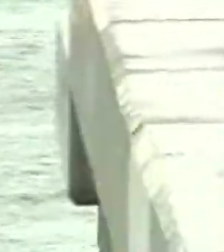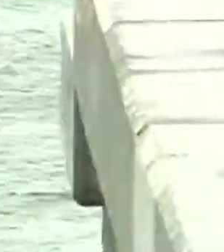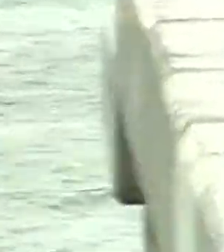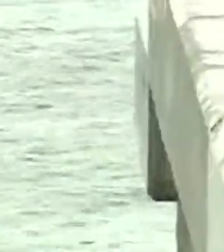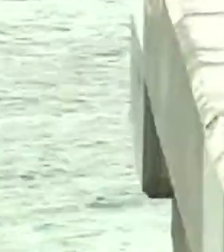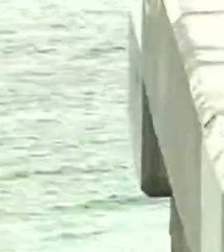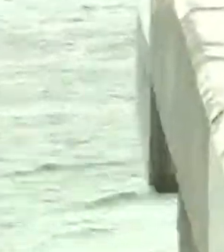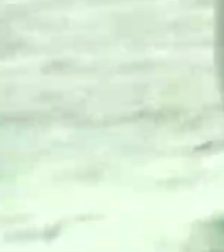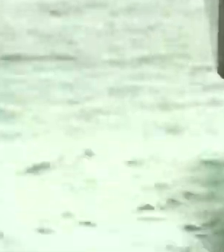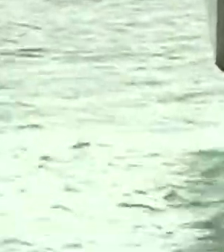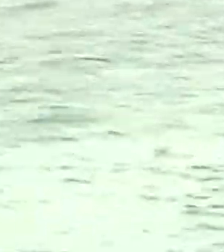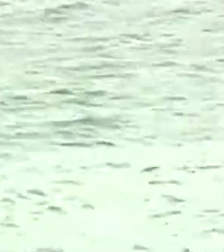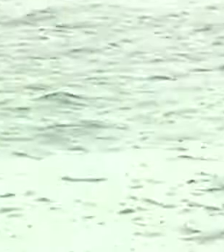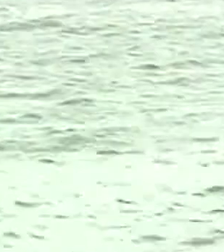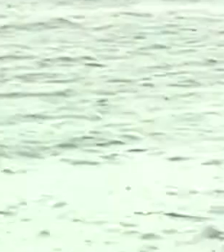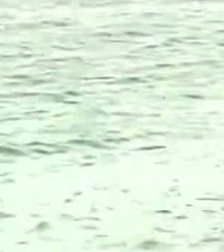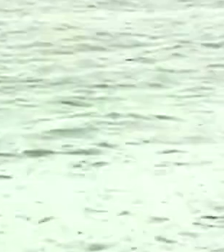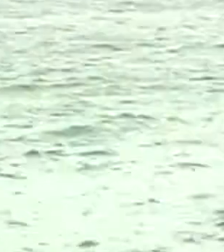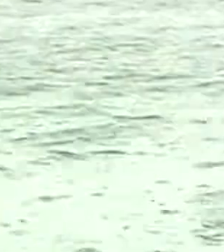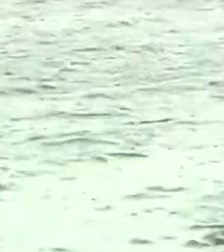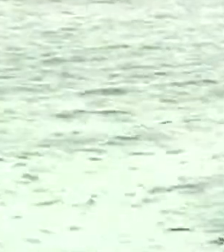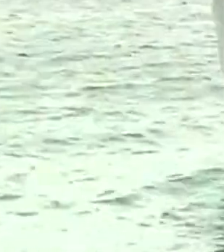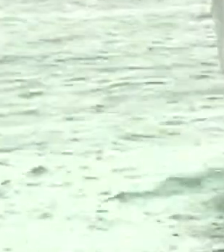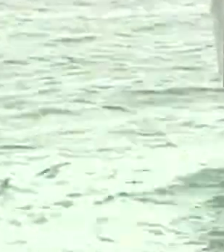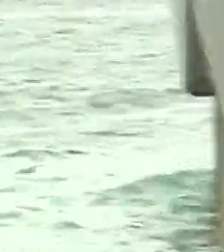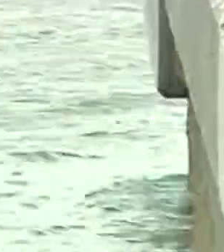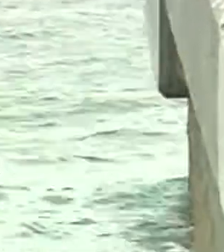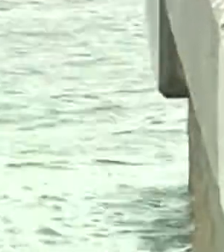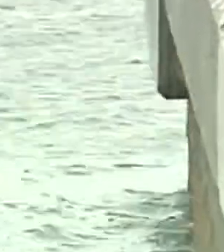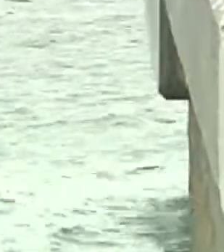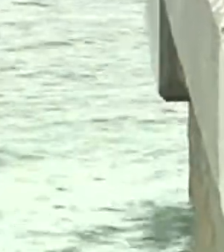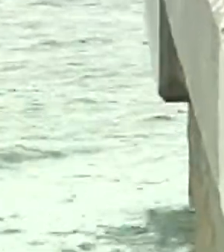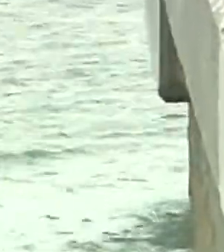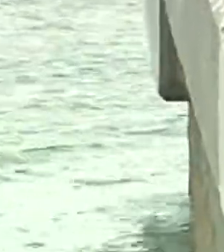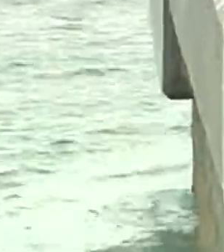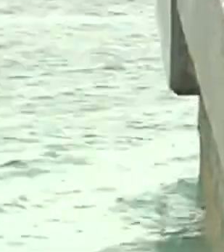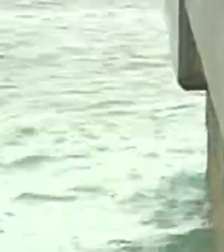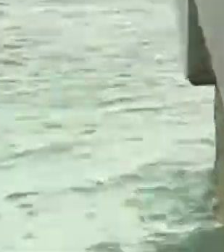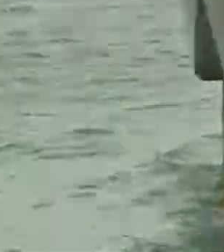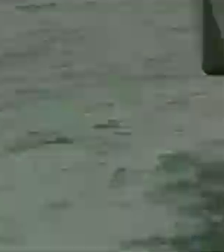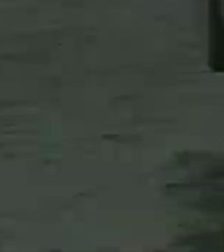man is found floating. We've got the latest. The National Report starts now.